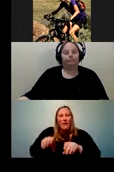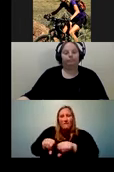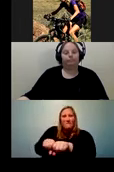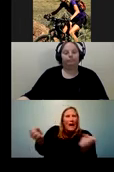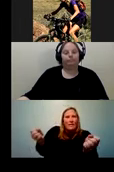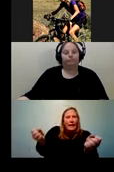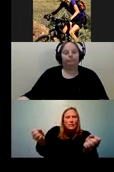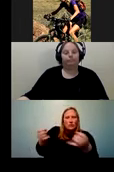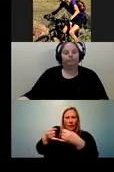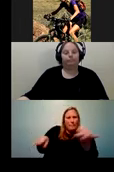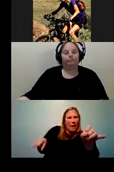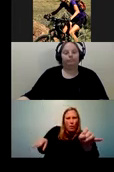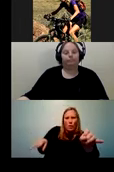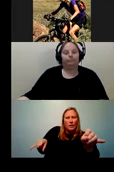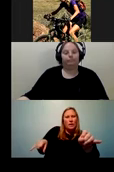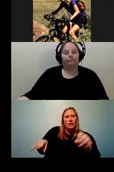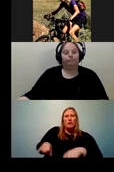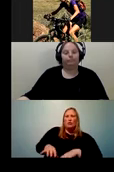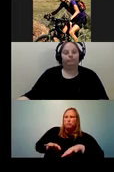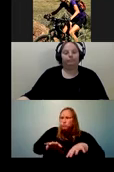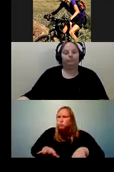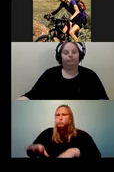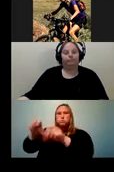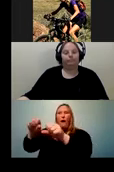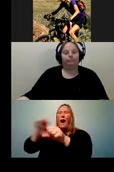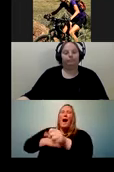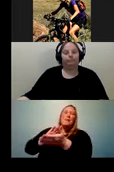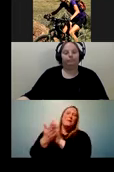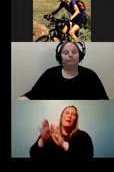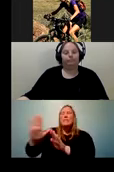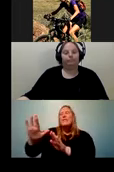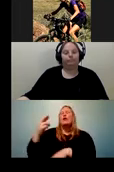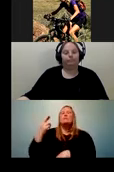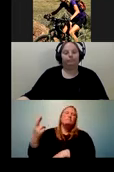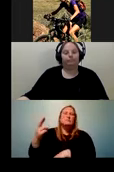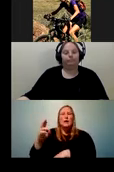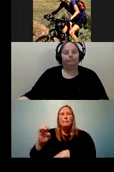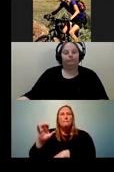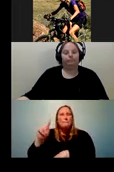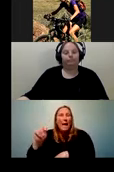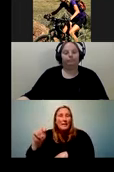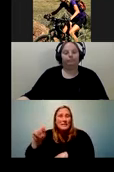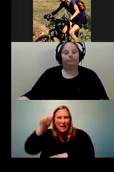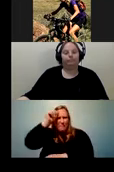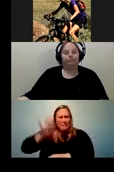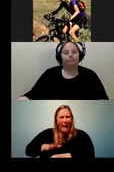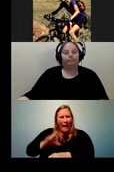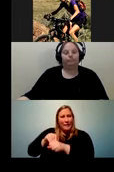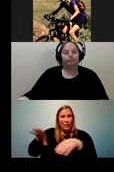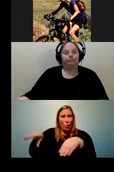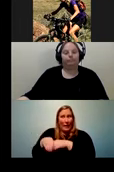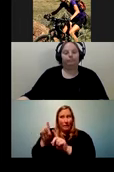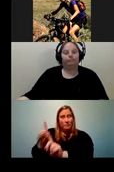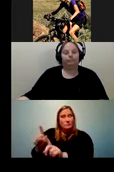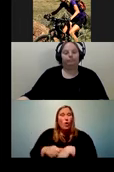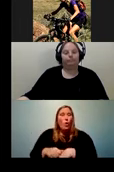a ceremony, being the client's best man, right? Dating or a sexual relationship, of course, that's a